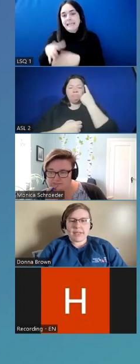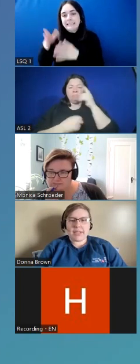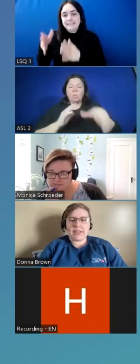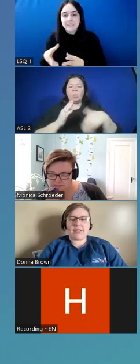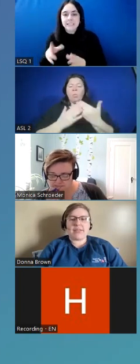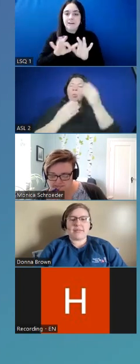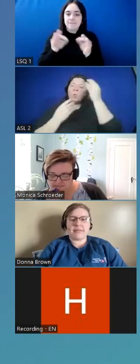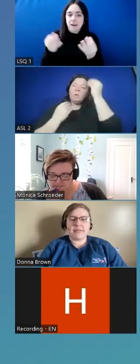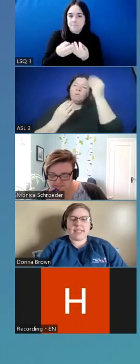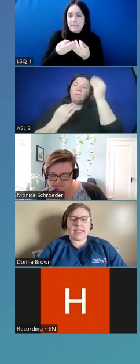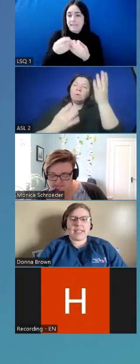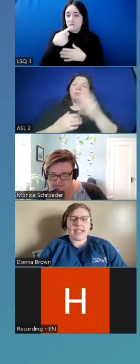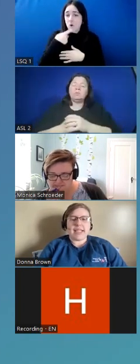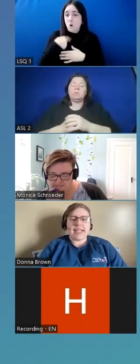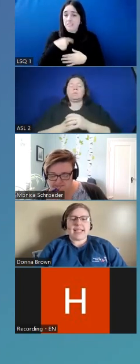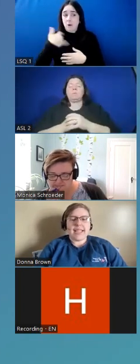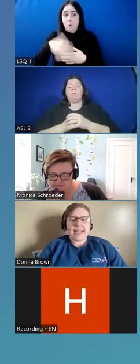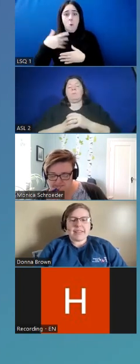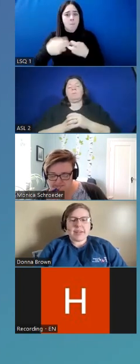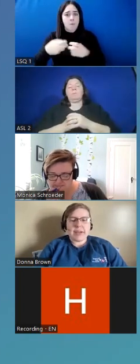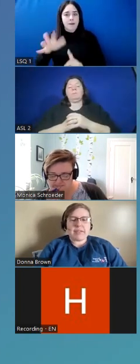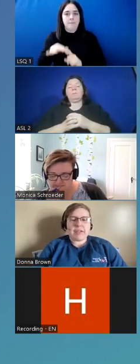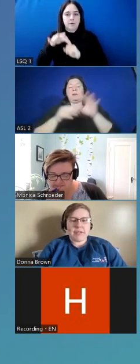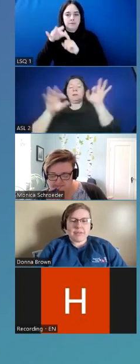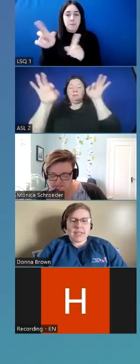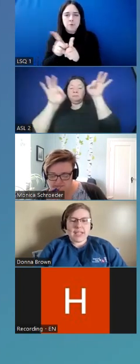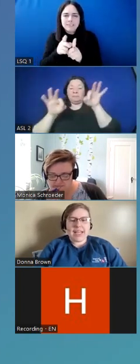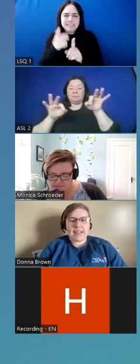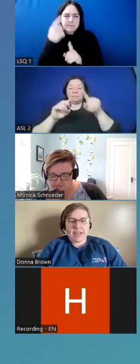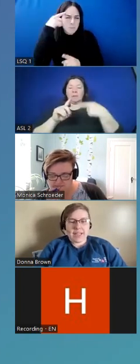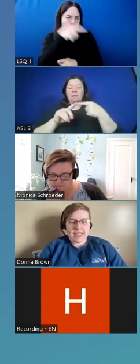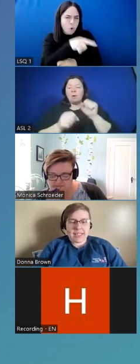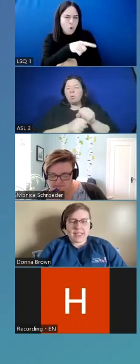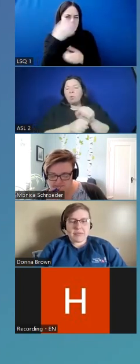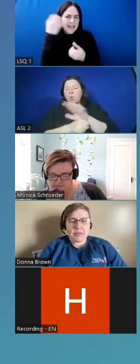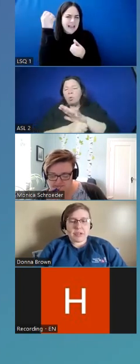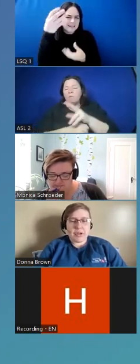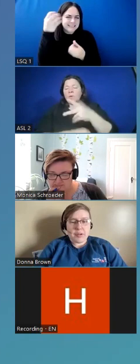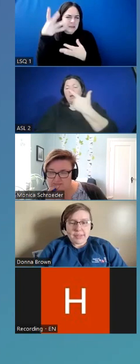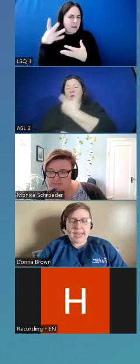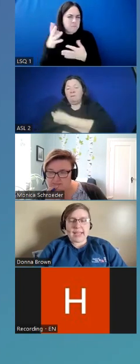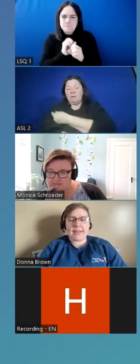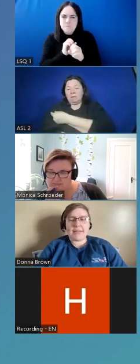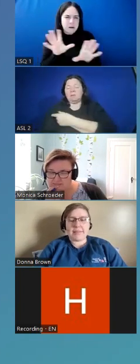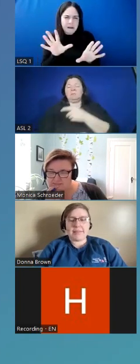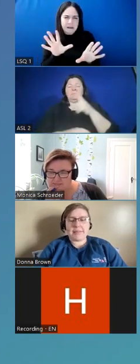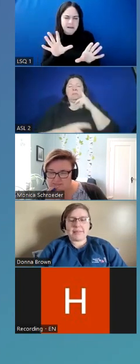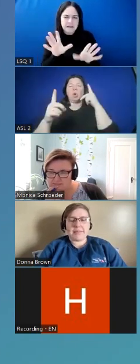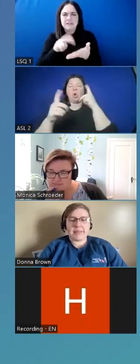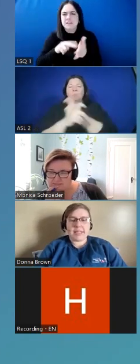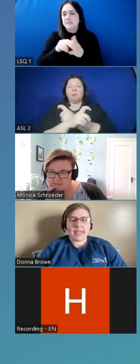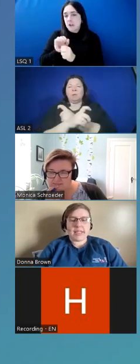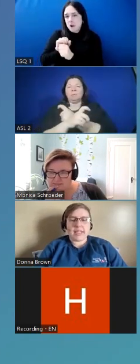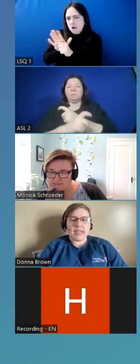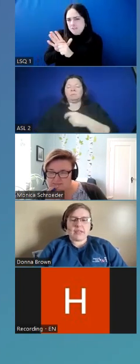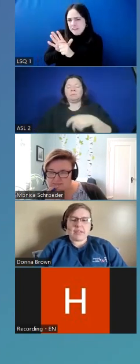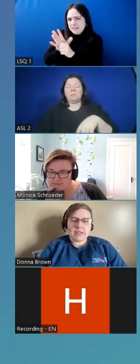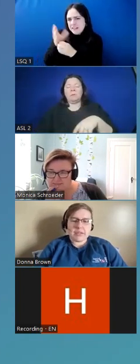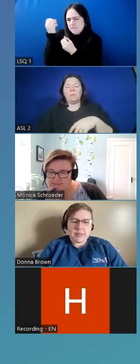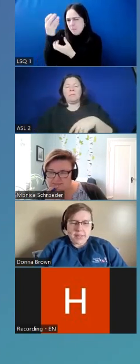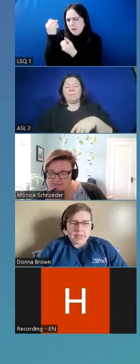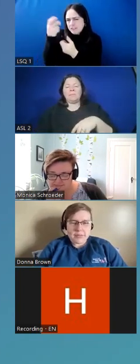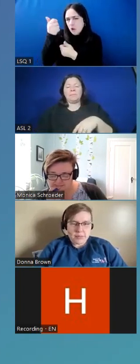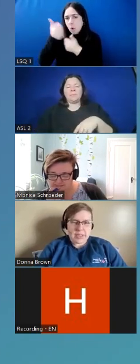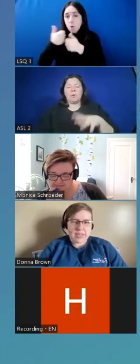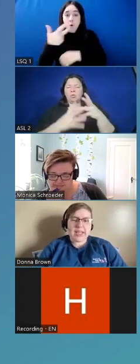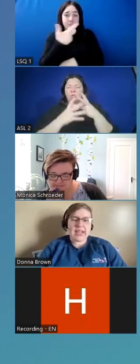the information. Details about COVID and the vaccine were complicated. There was